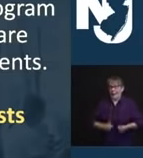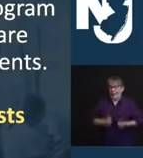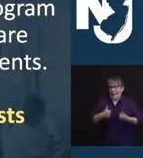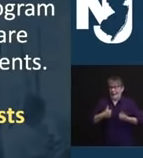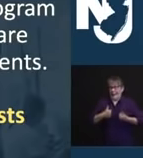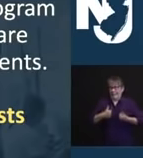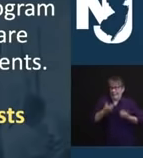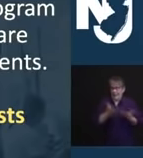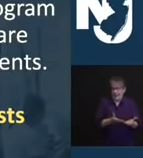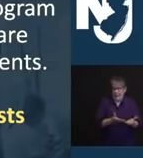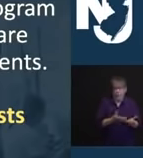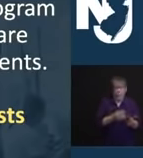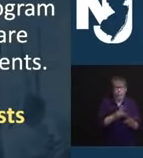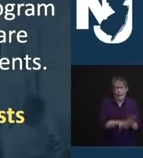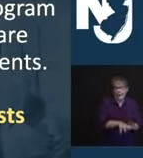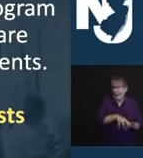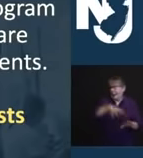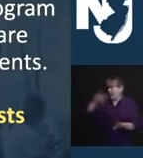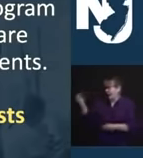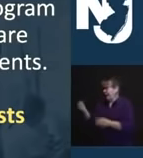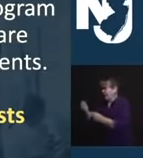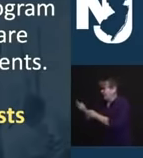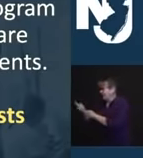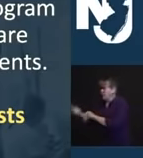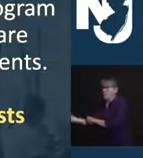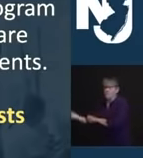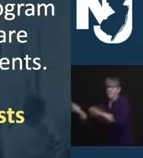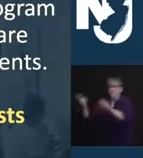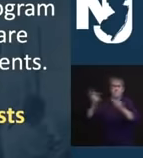already begun distributing test kits, and